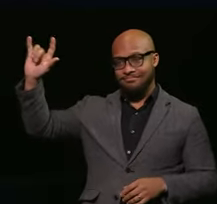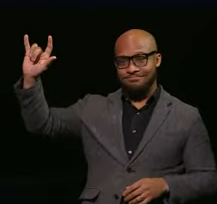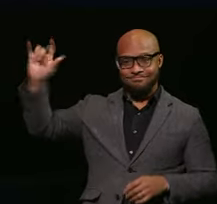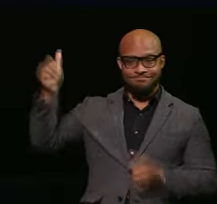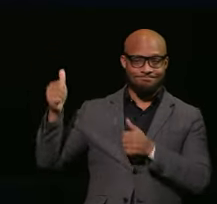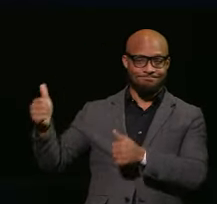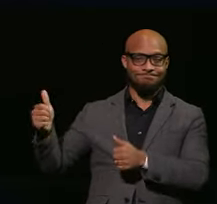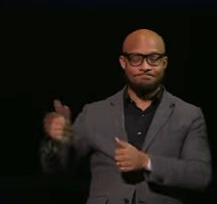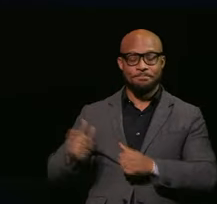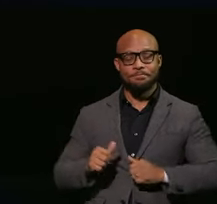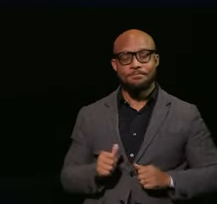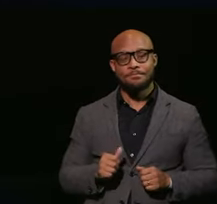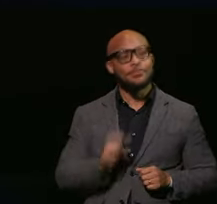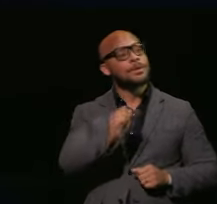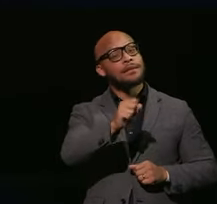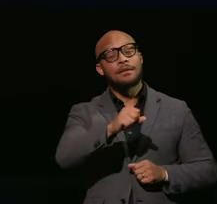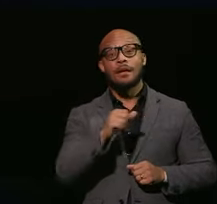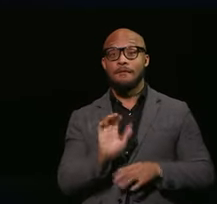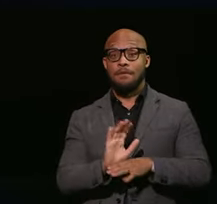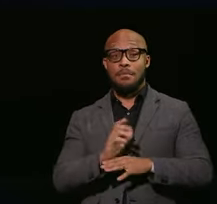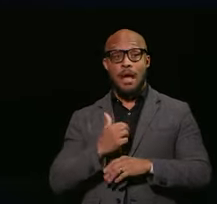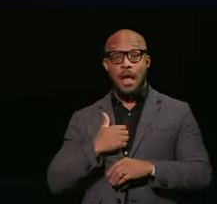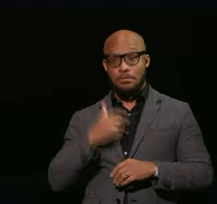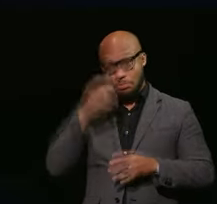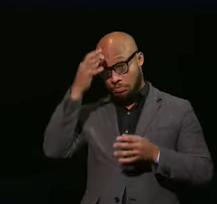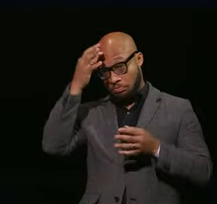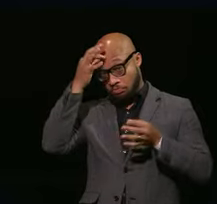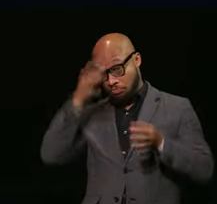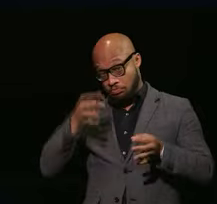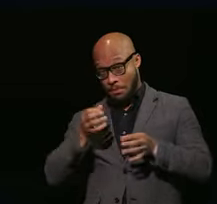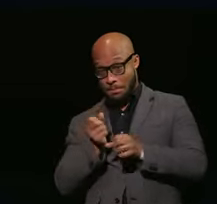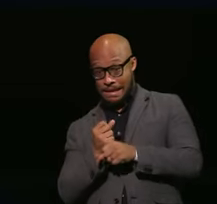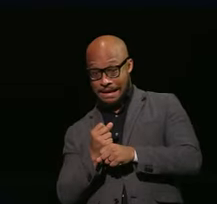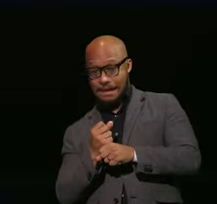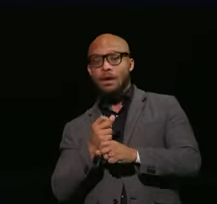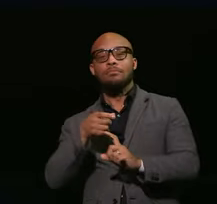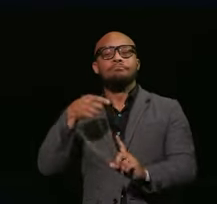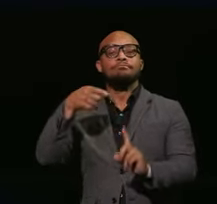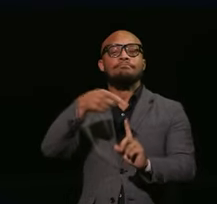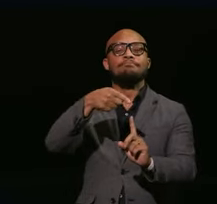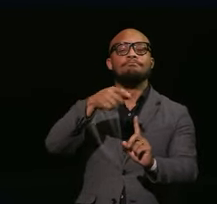So the film that I initially set out to make was a film on masculinity,